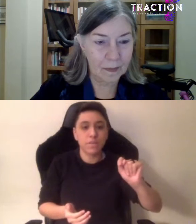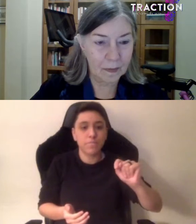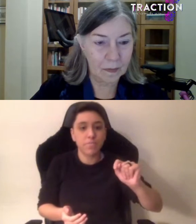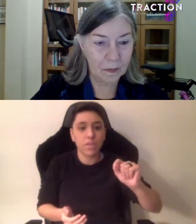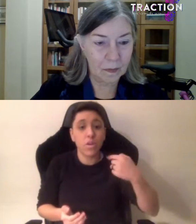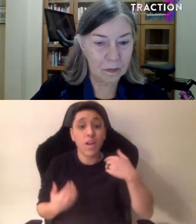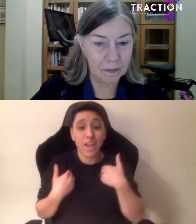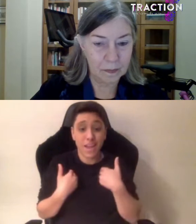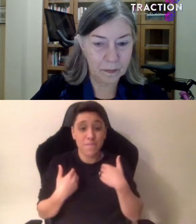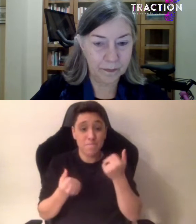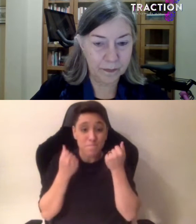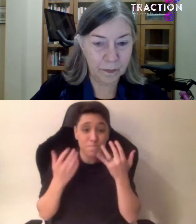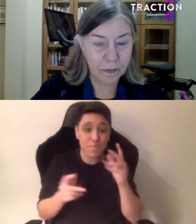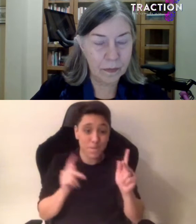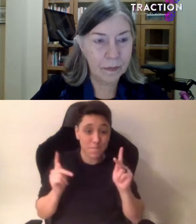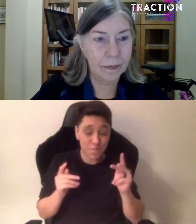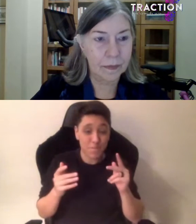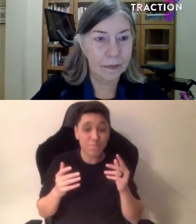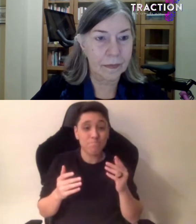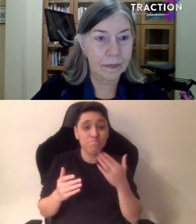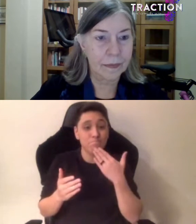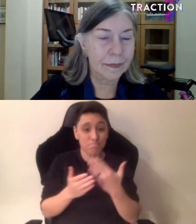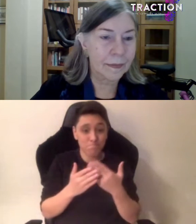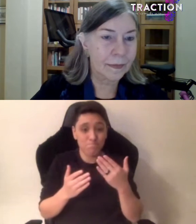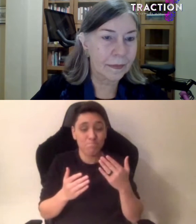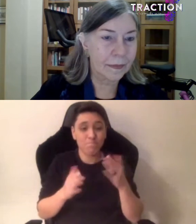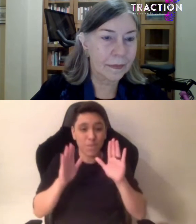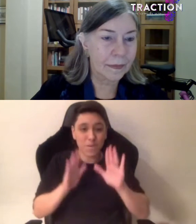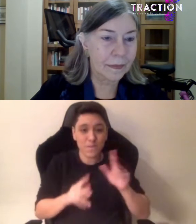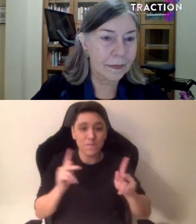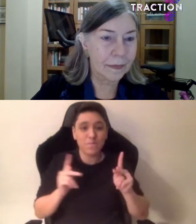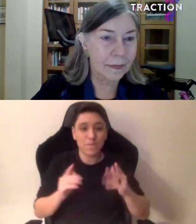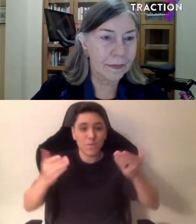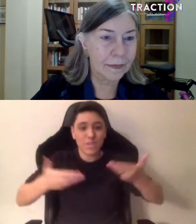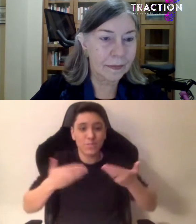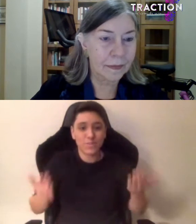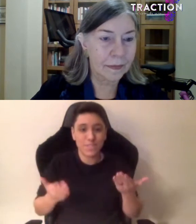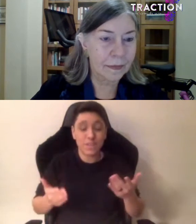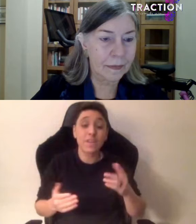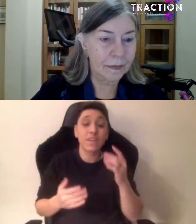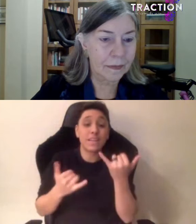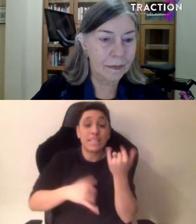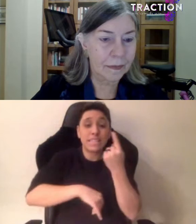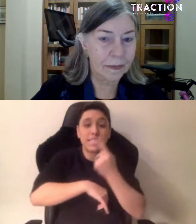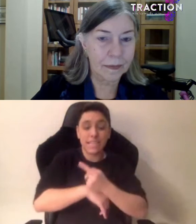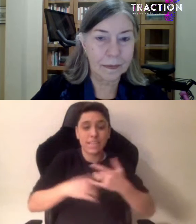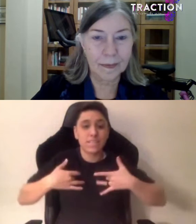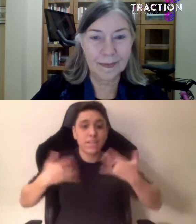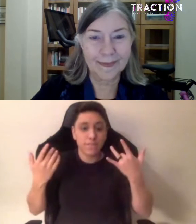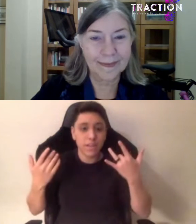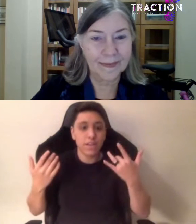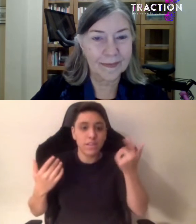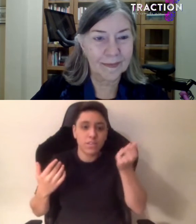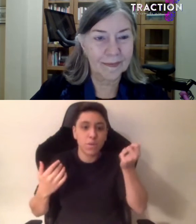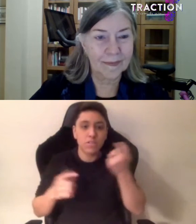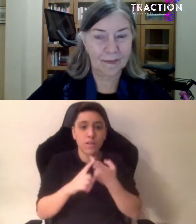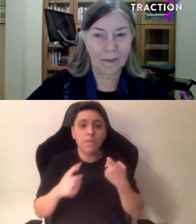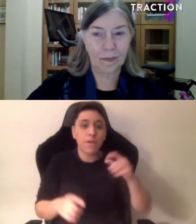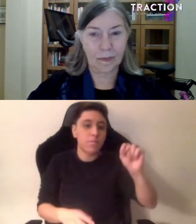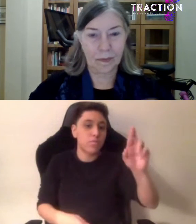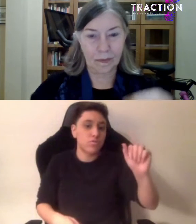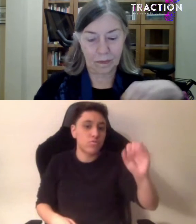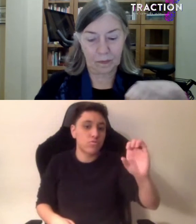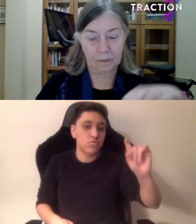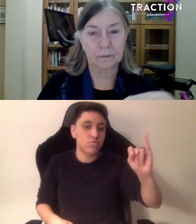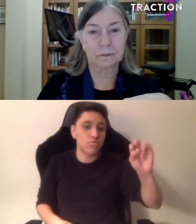moment. Today's event is sponsored by Traction and the Gender Justice League. So let me tell you a little bit about those organizations before